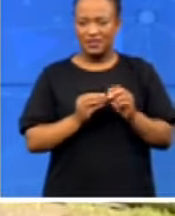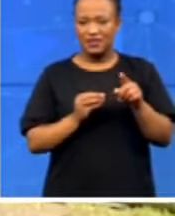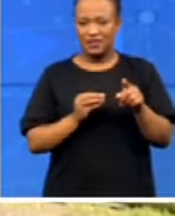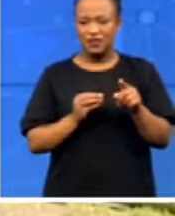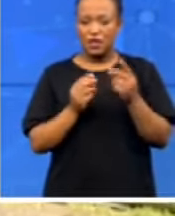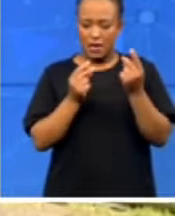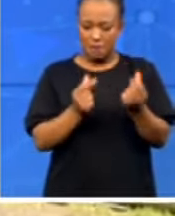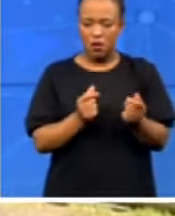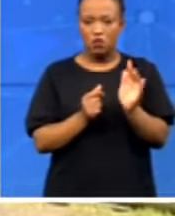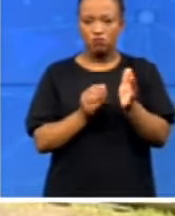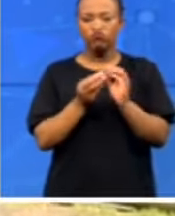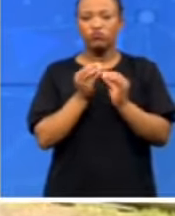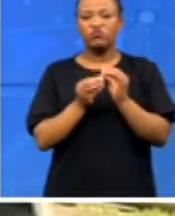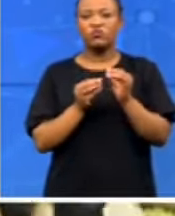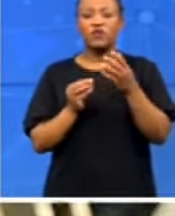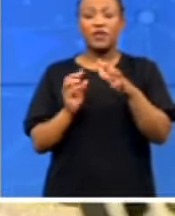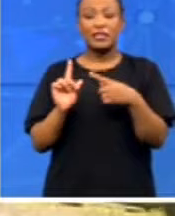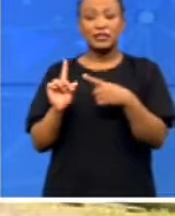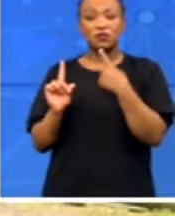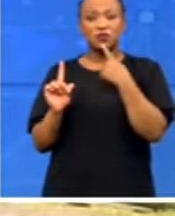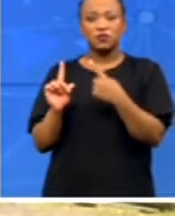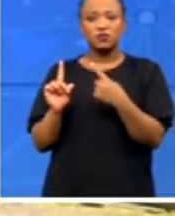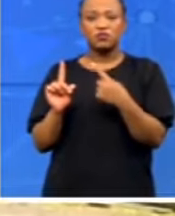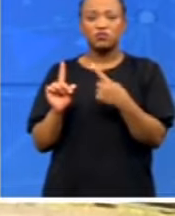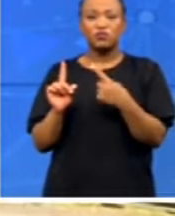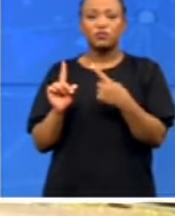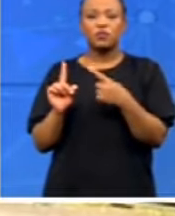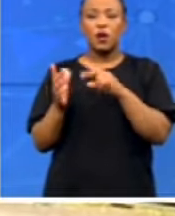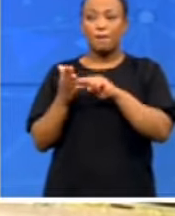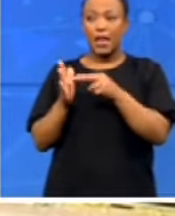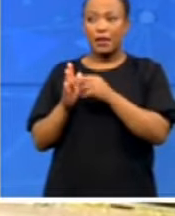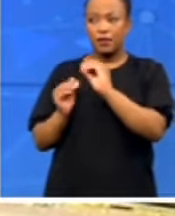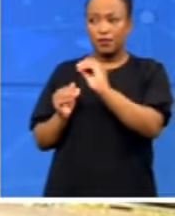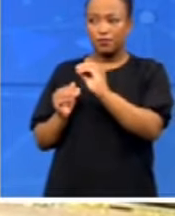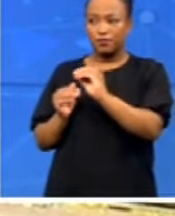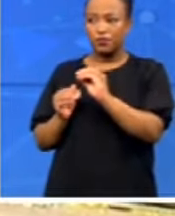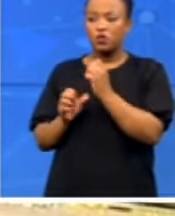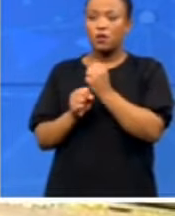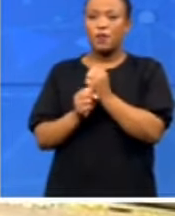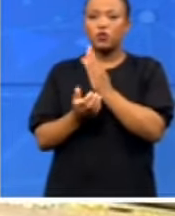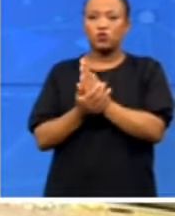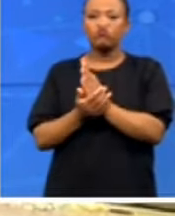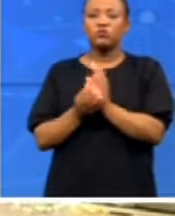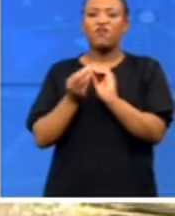that the plans are on the way to make sure that at least this thing is resolved. Back to studio.